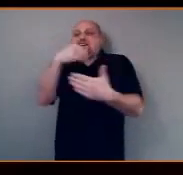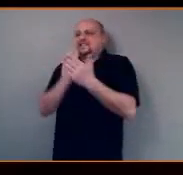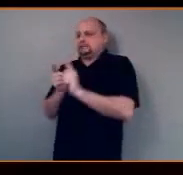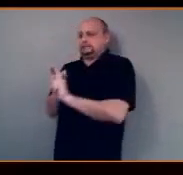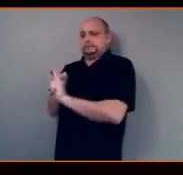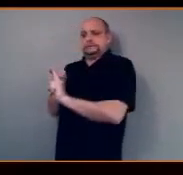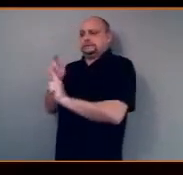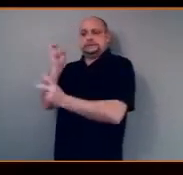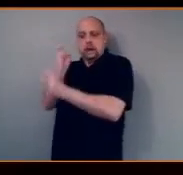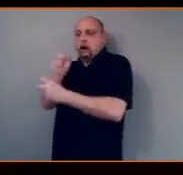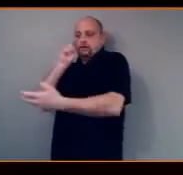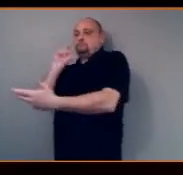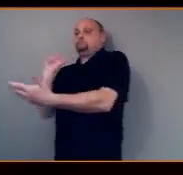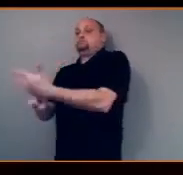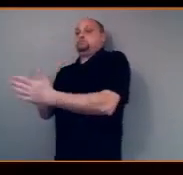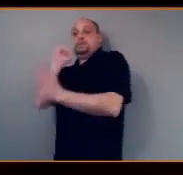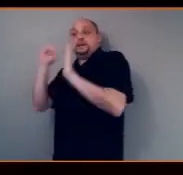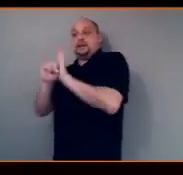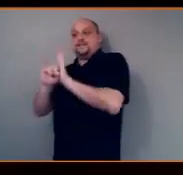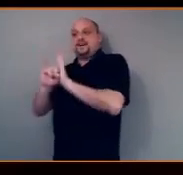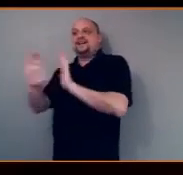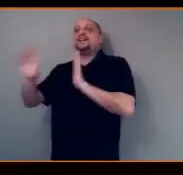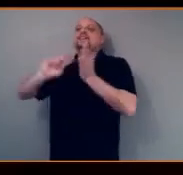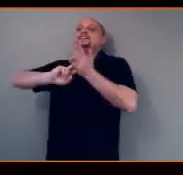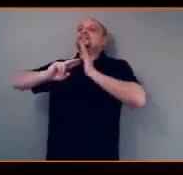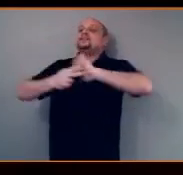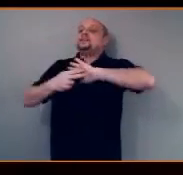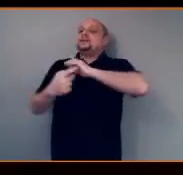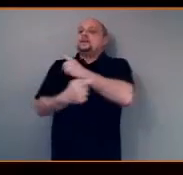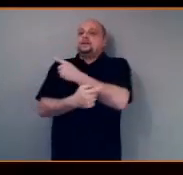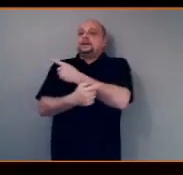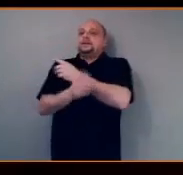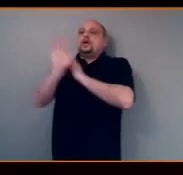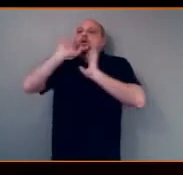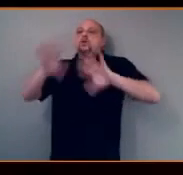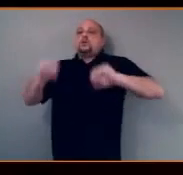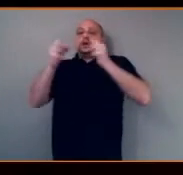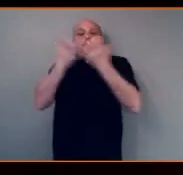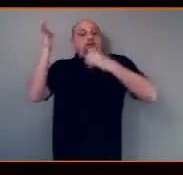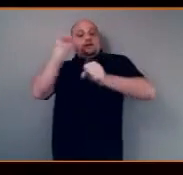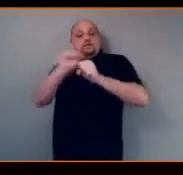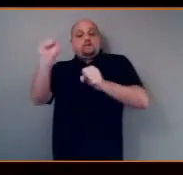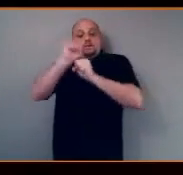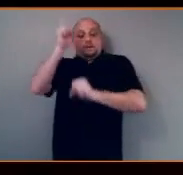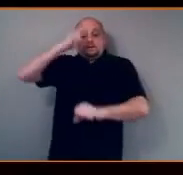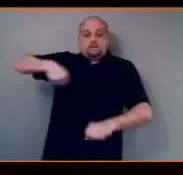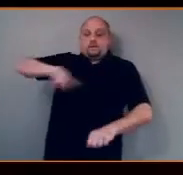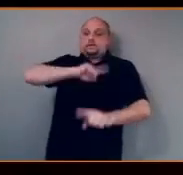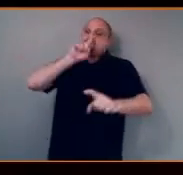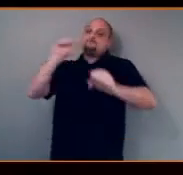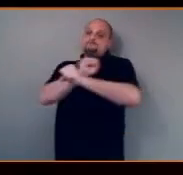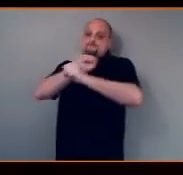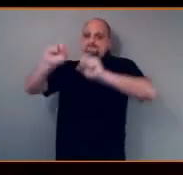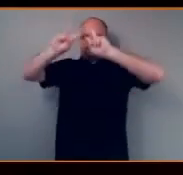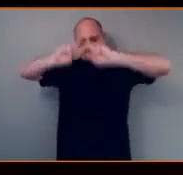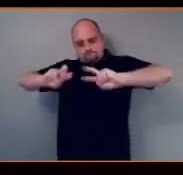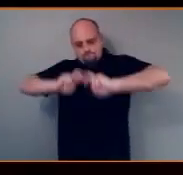quite as easy to identify. So it'll take a lot of work for us to really analyze them using the